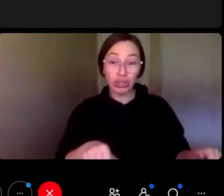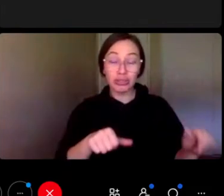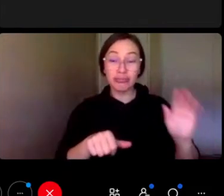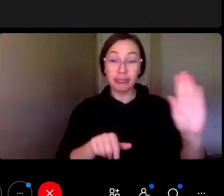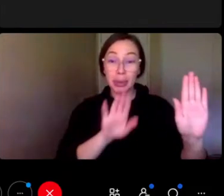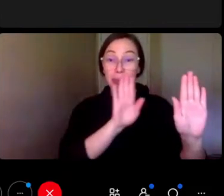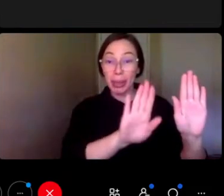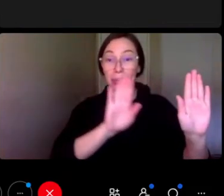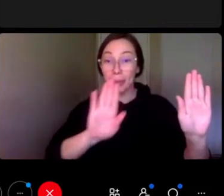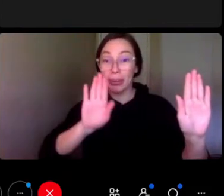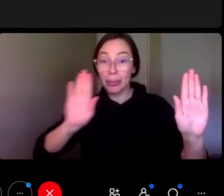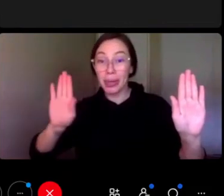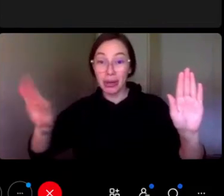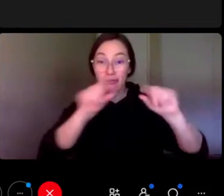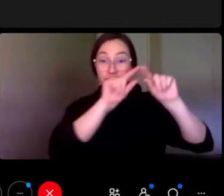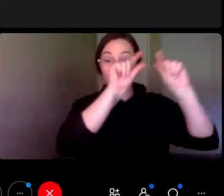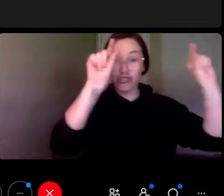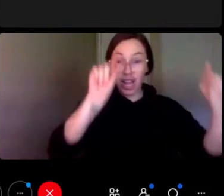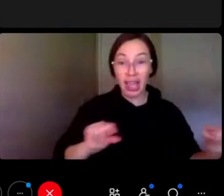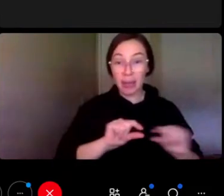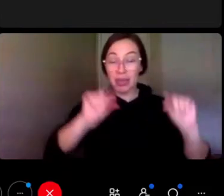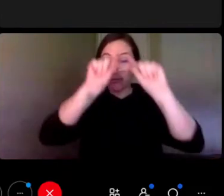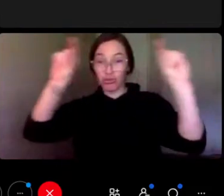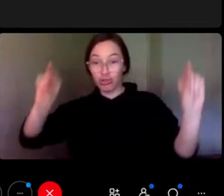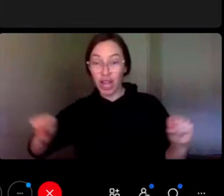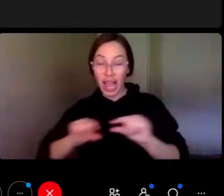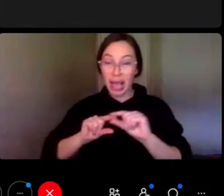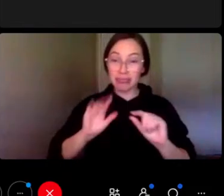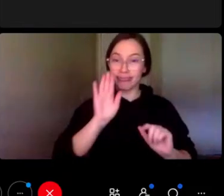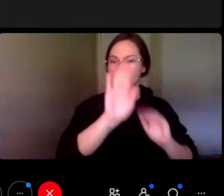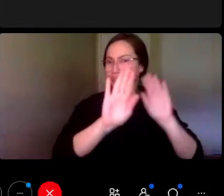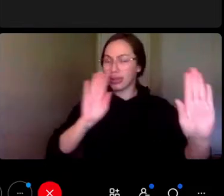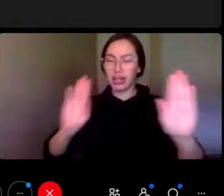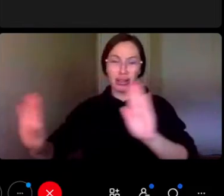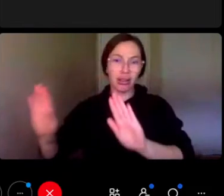we frame them and we put them throughout mm-hmm.